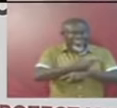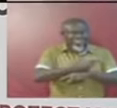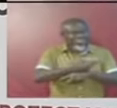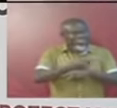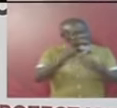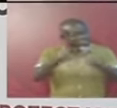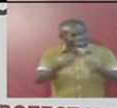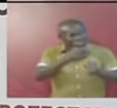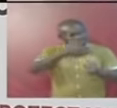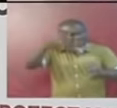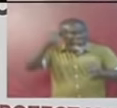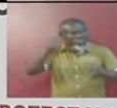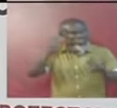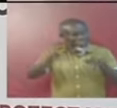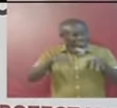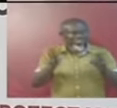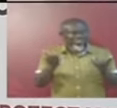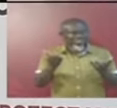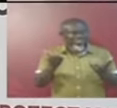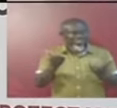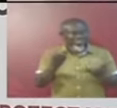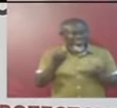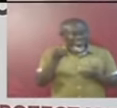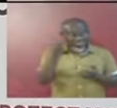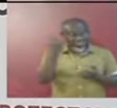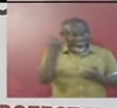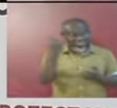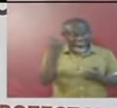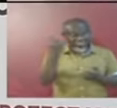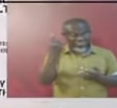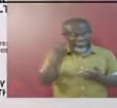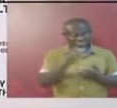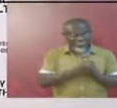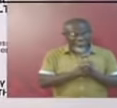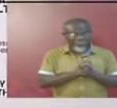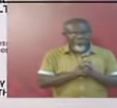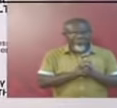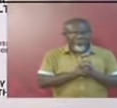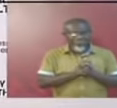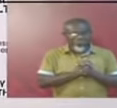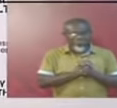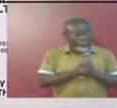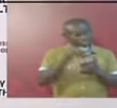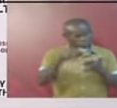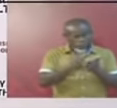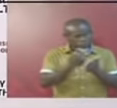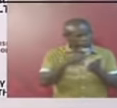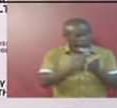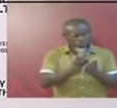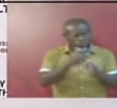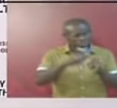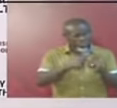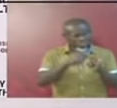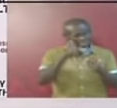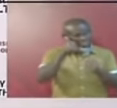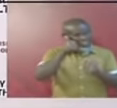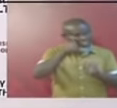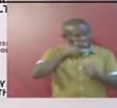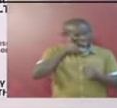day and start again at the beginning of the next day. Thank you, Dr. Othello. And we move to TTT,